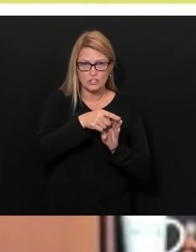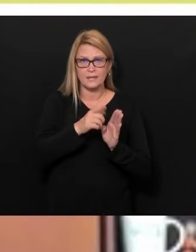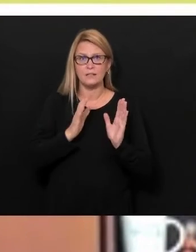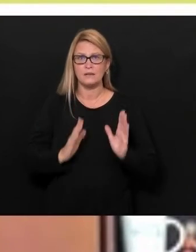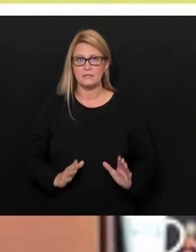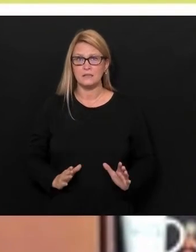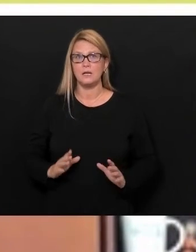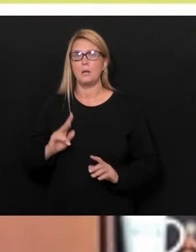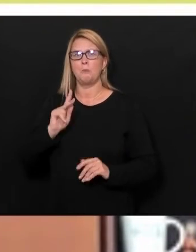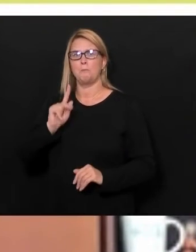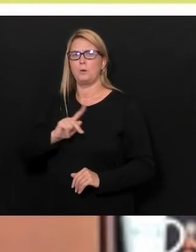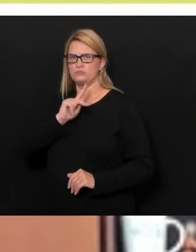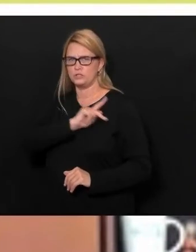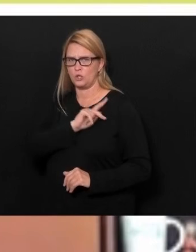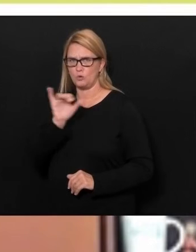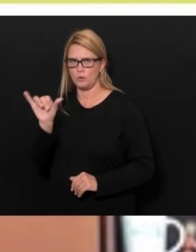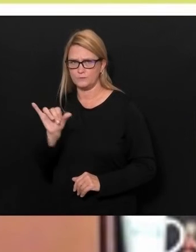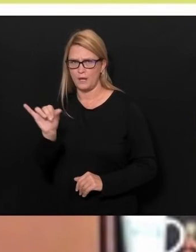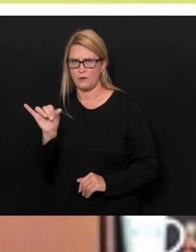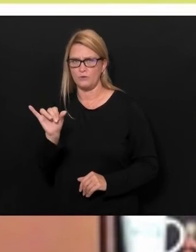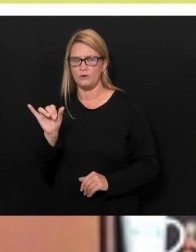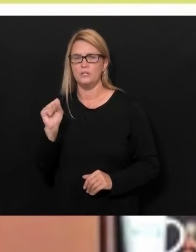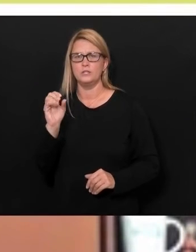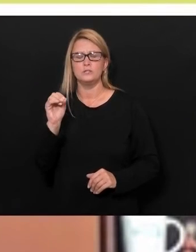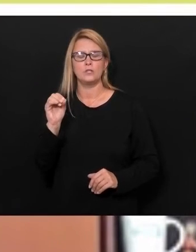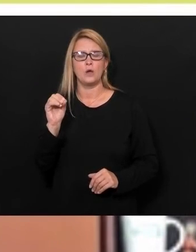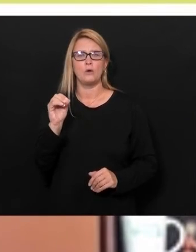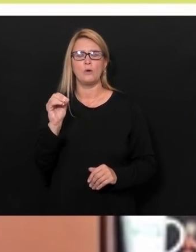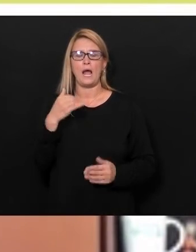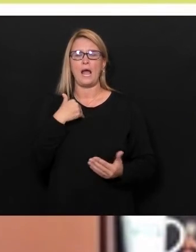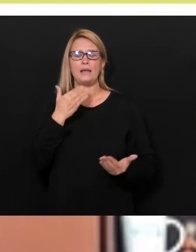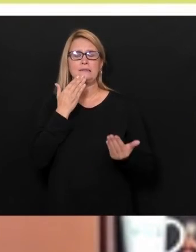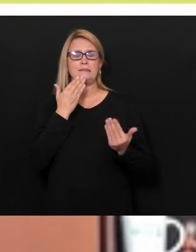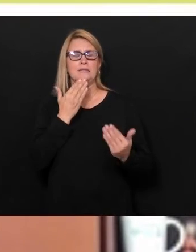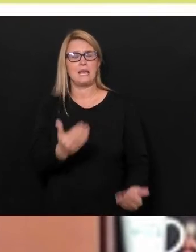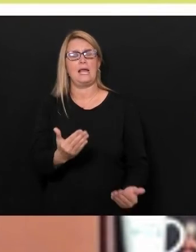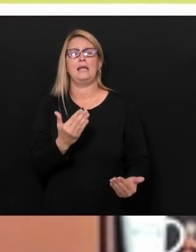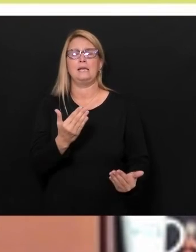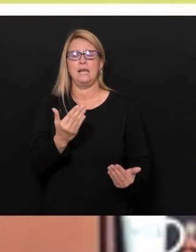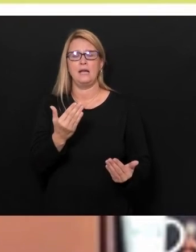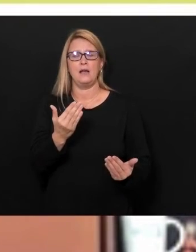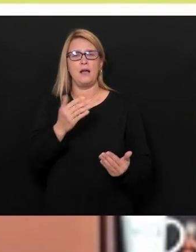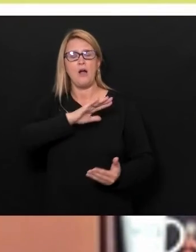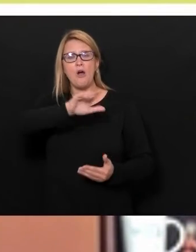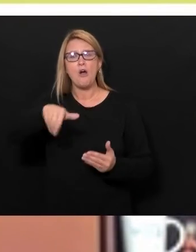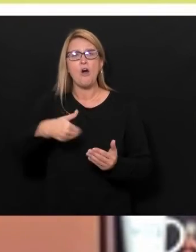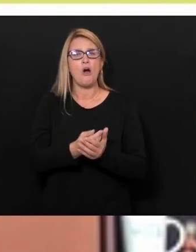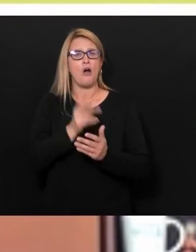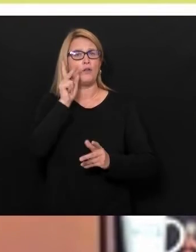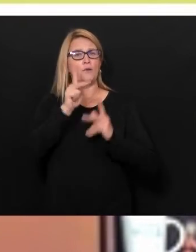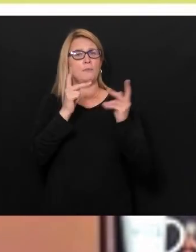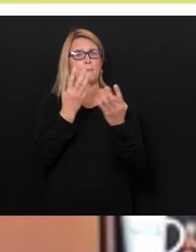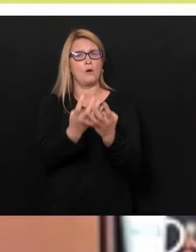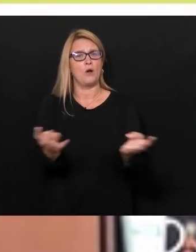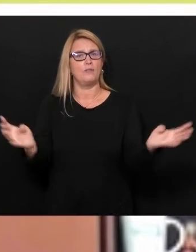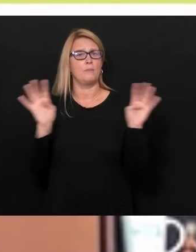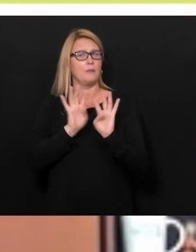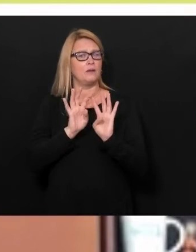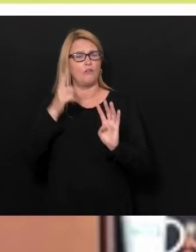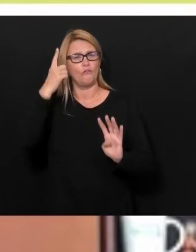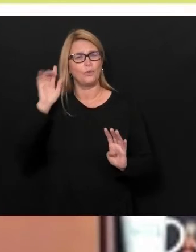as well. And so I thank everyone that is on this briefing for your diligence and hard